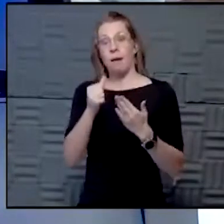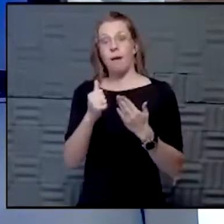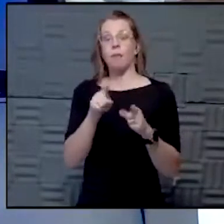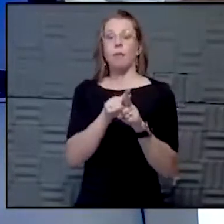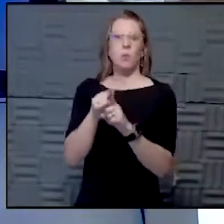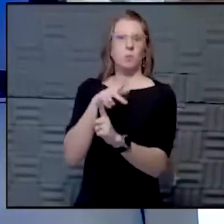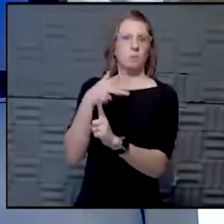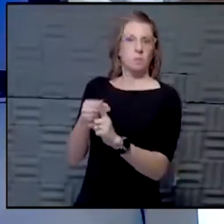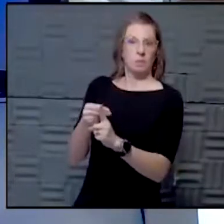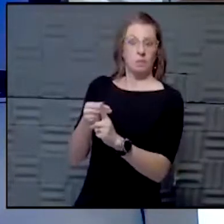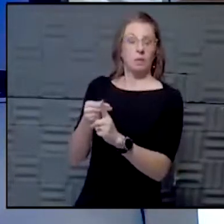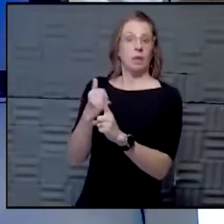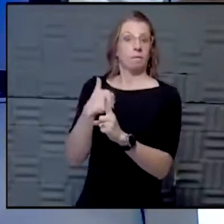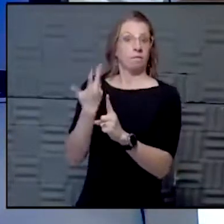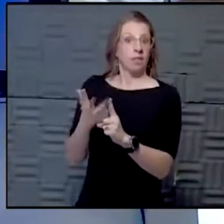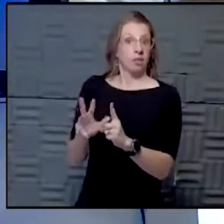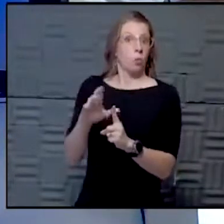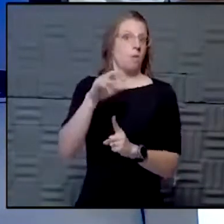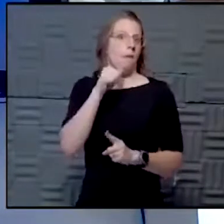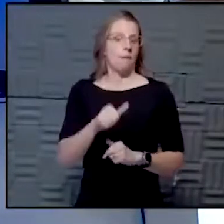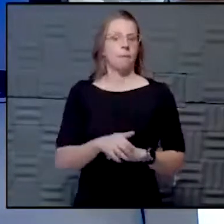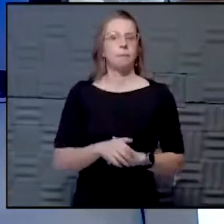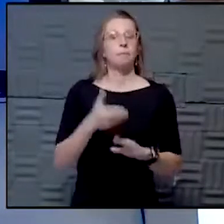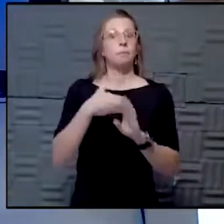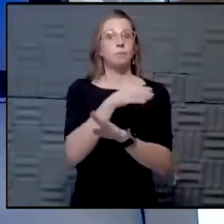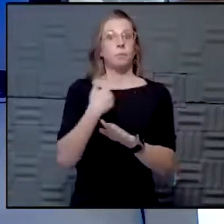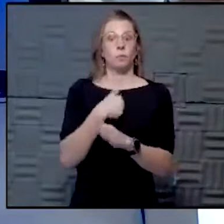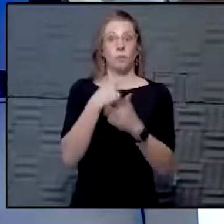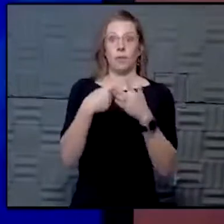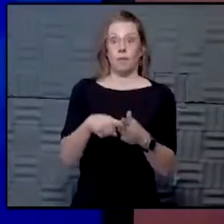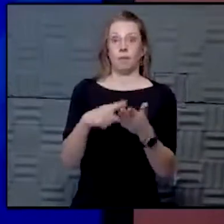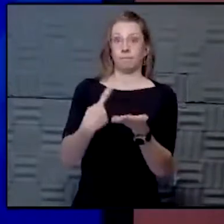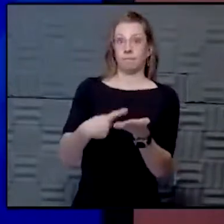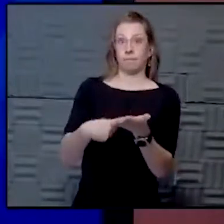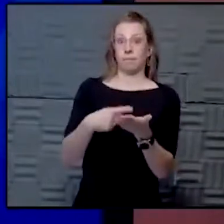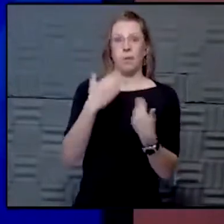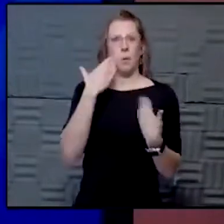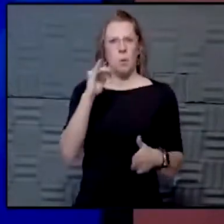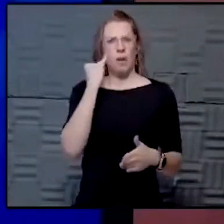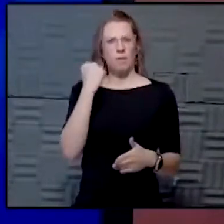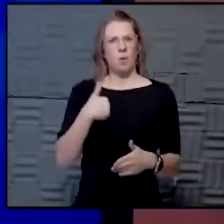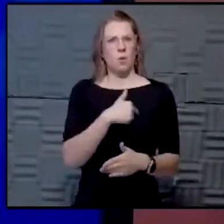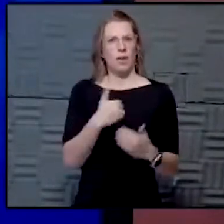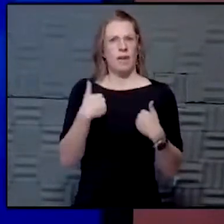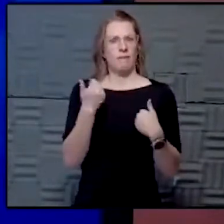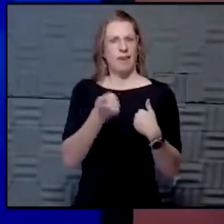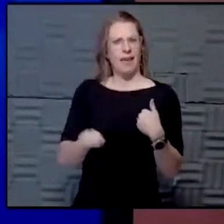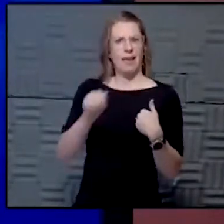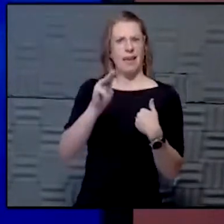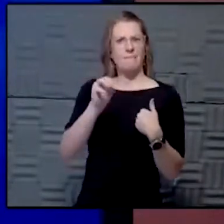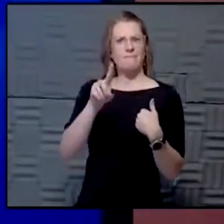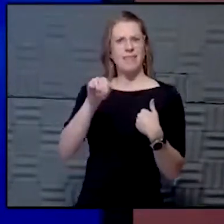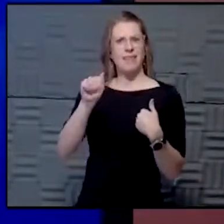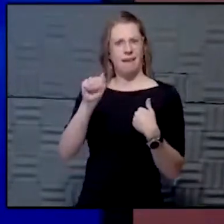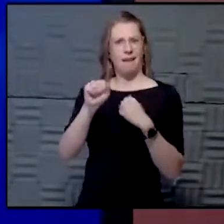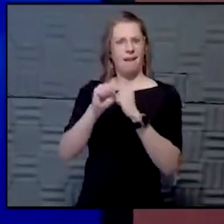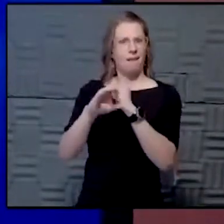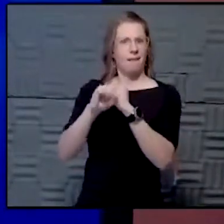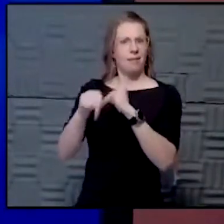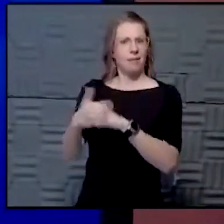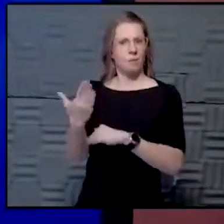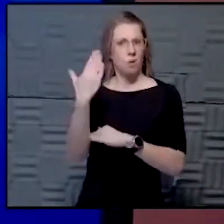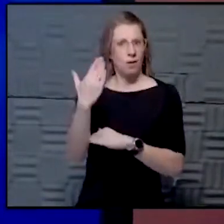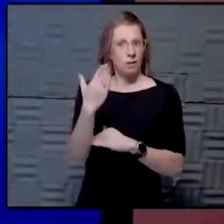Well, before we jump into our discussion, I don't know that we have any media on the line this morning, but I think we have